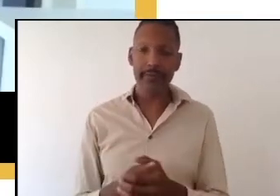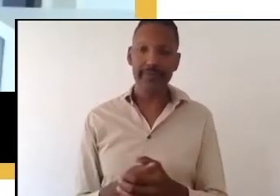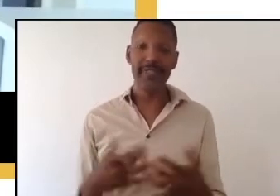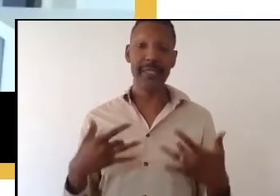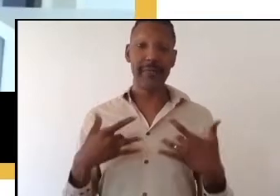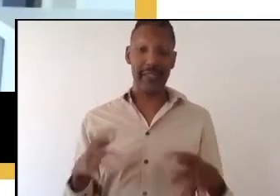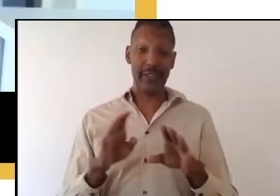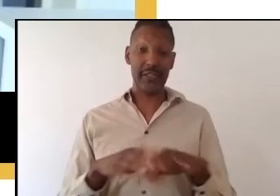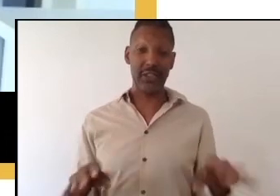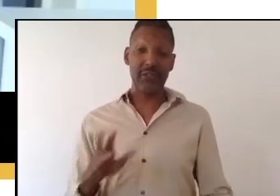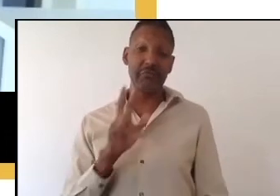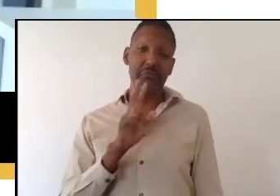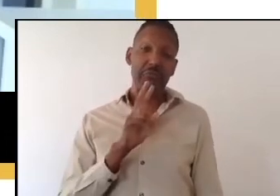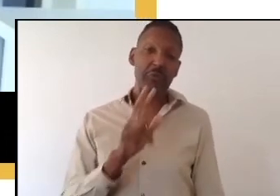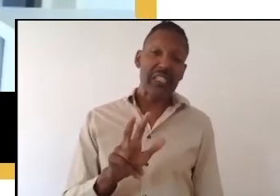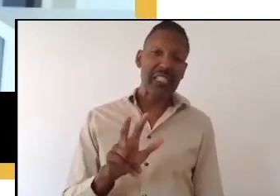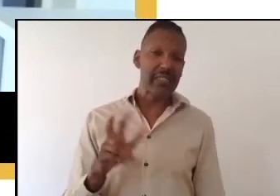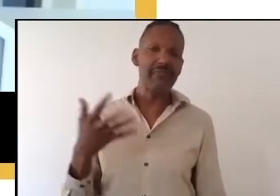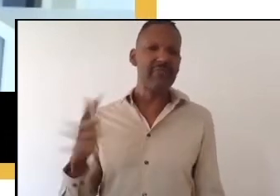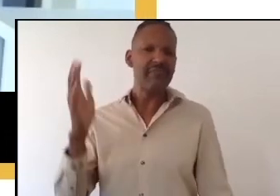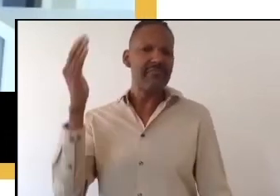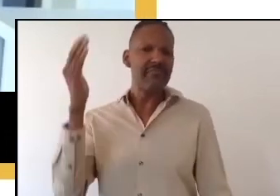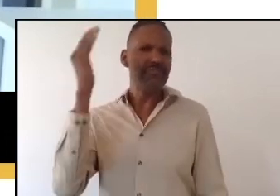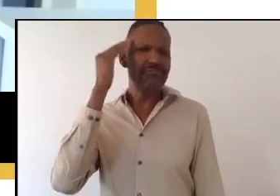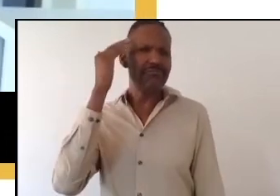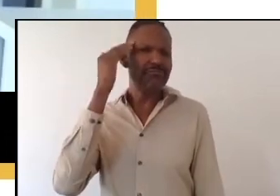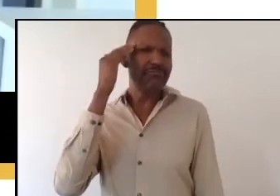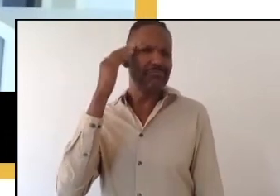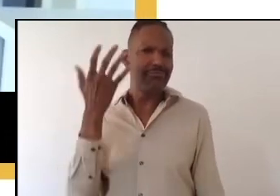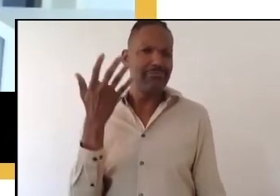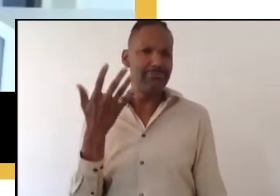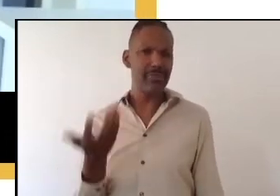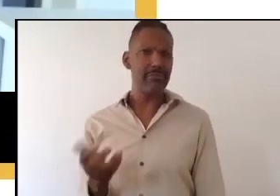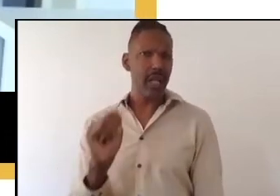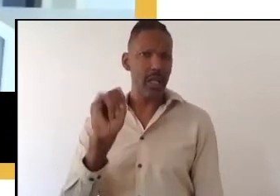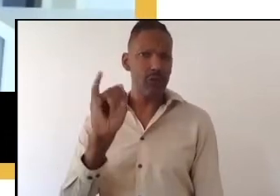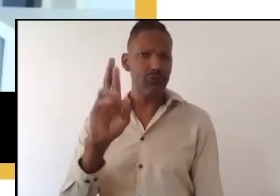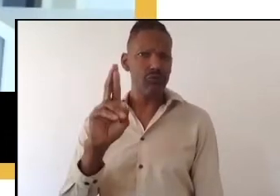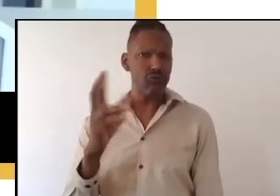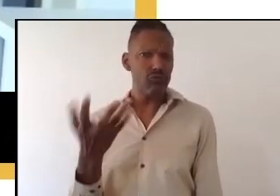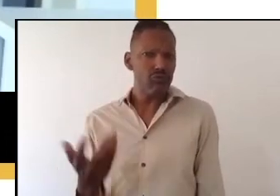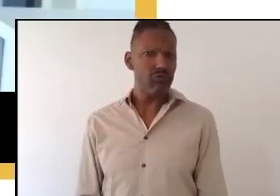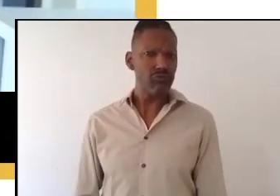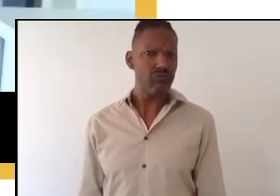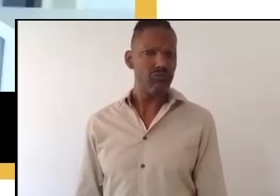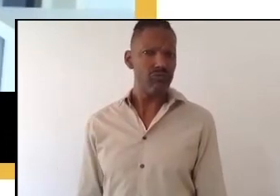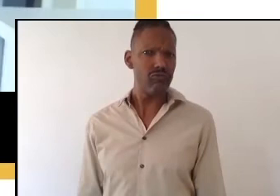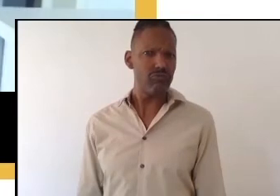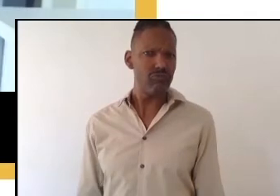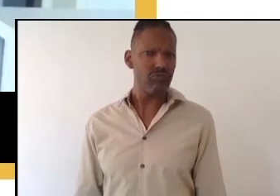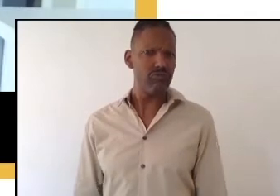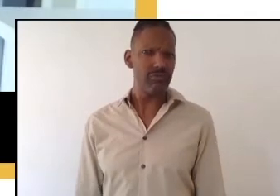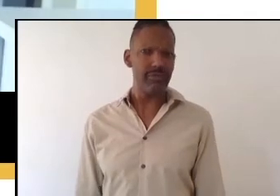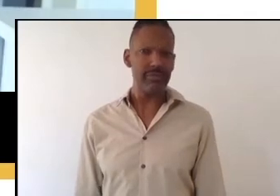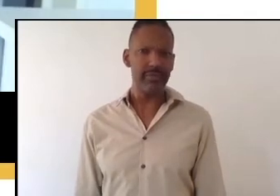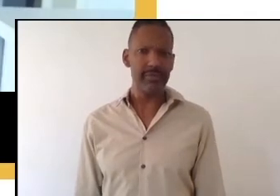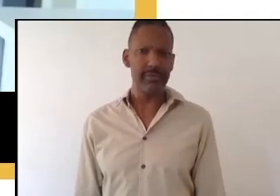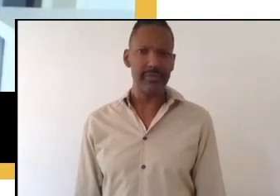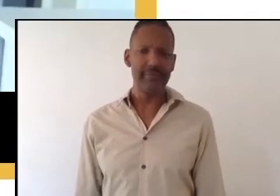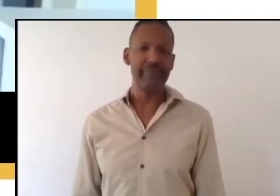air. They know the answer. So on the next page, I reinforce that. I